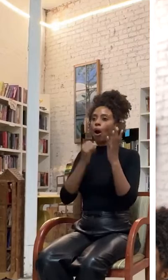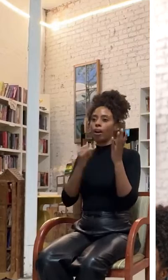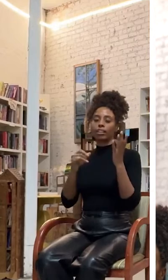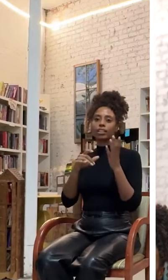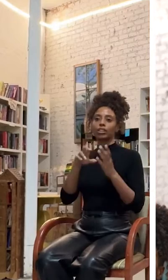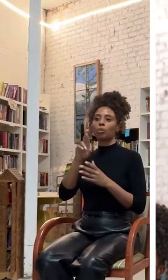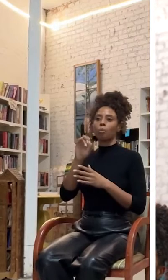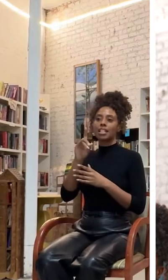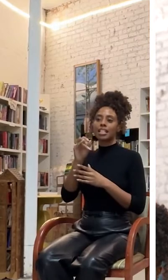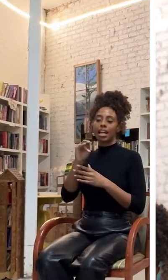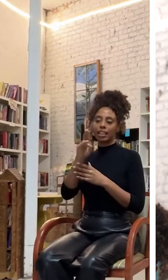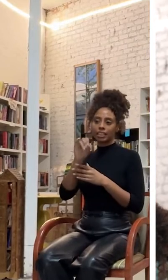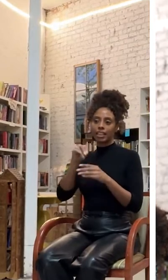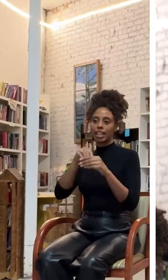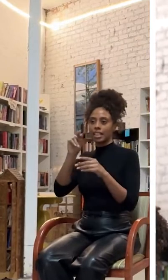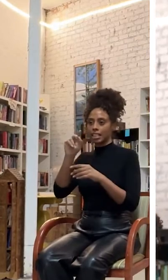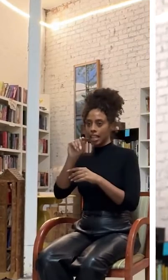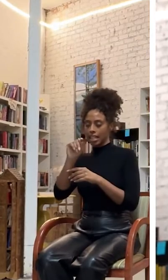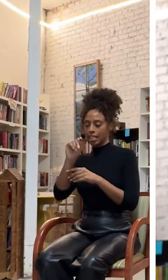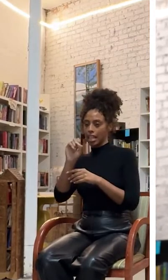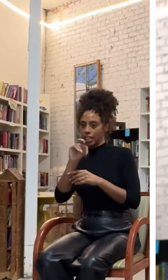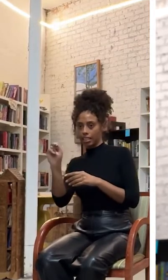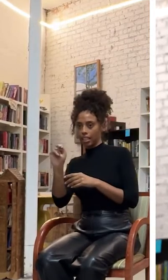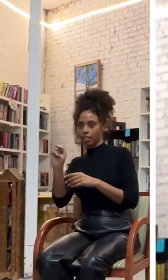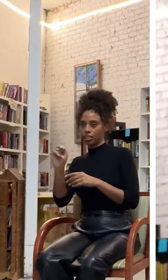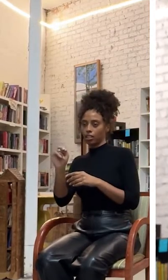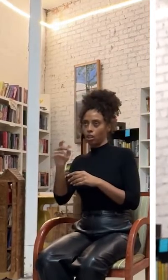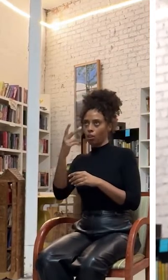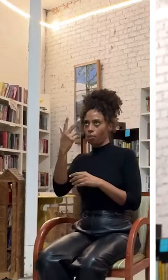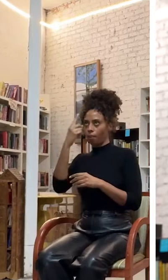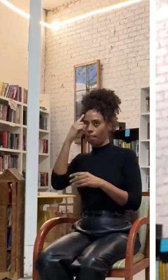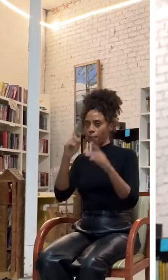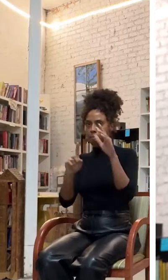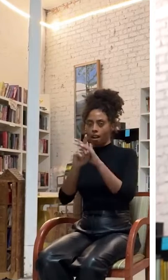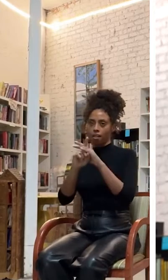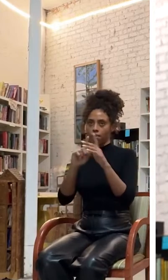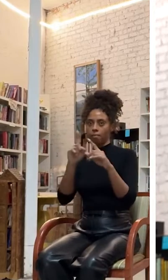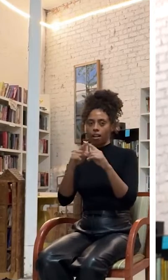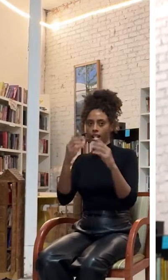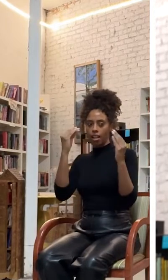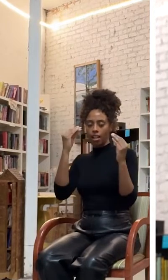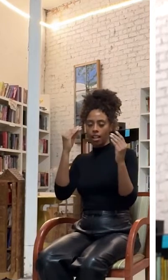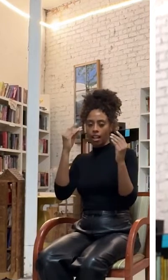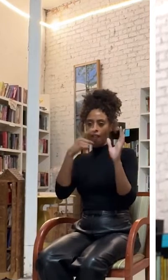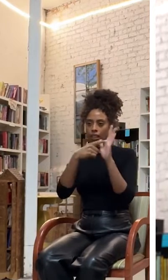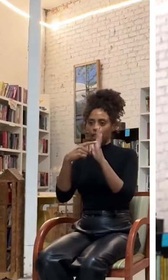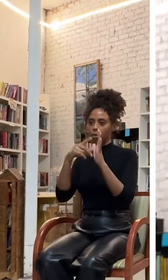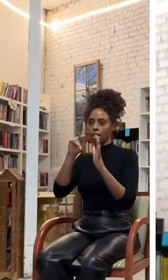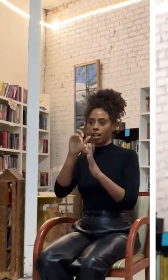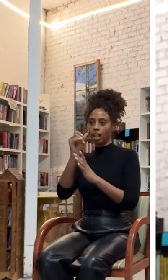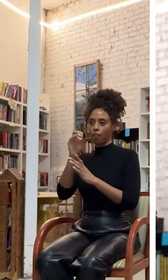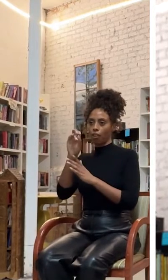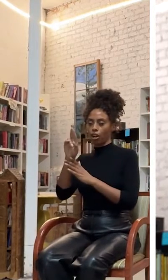And so I thought there was three things that popped into my mind. I think, examples of Kleaver and